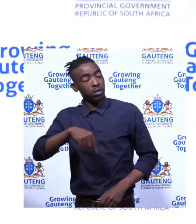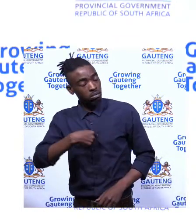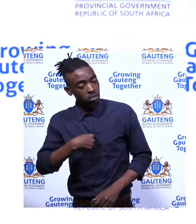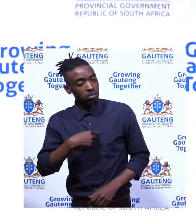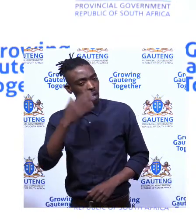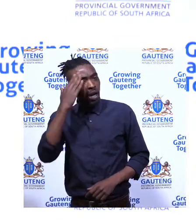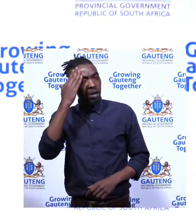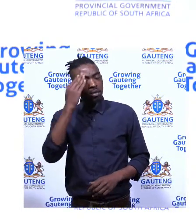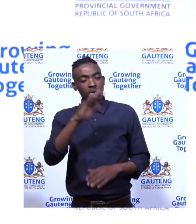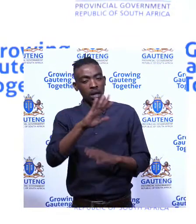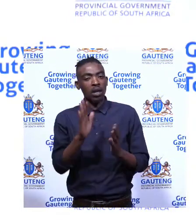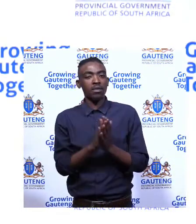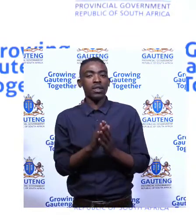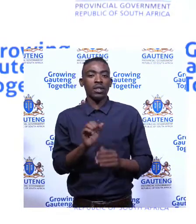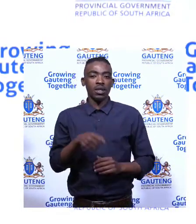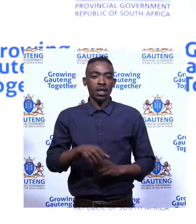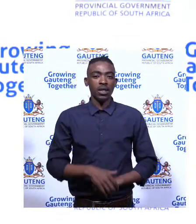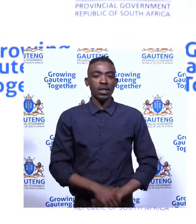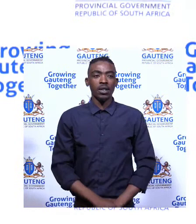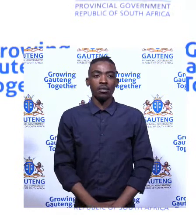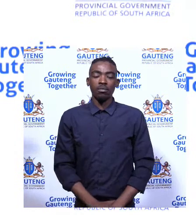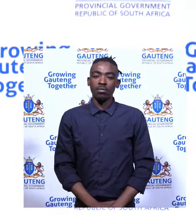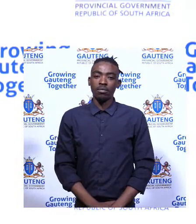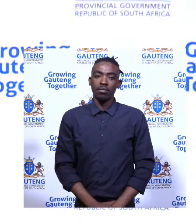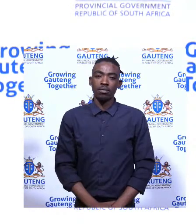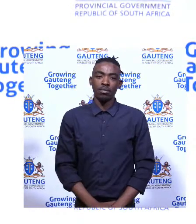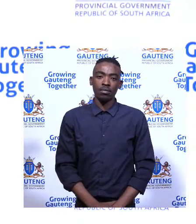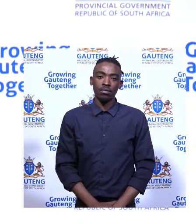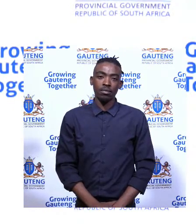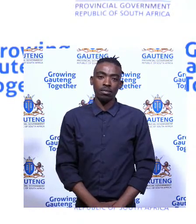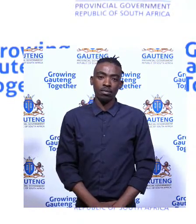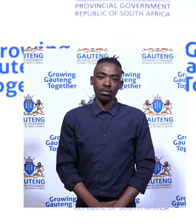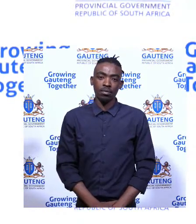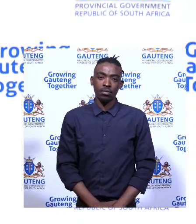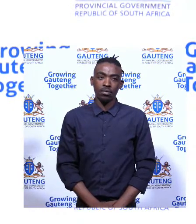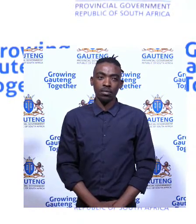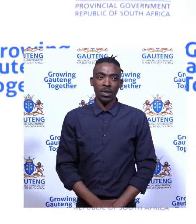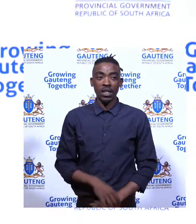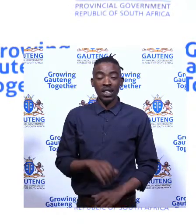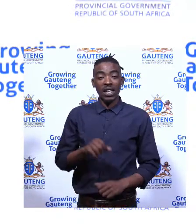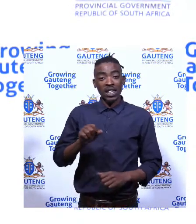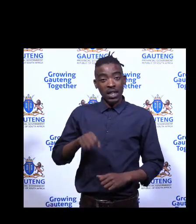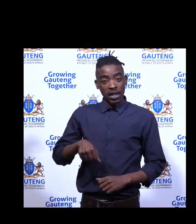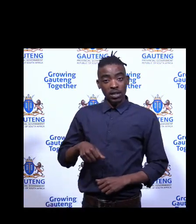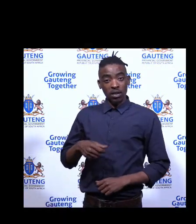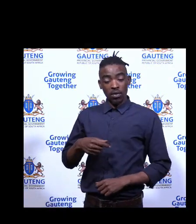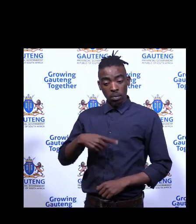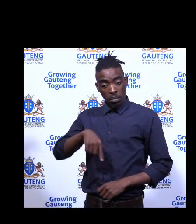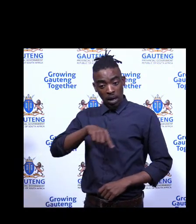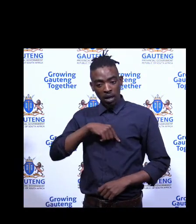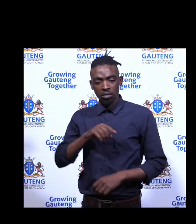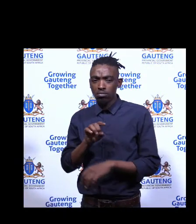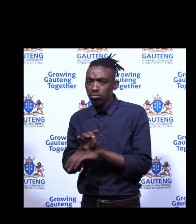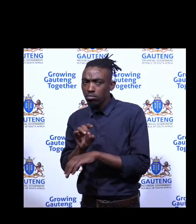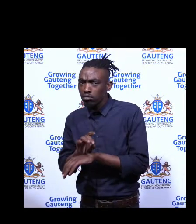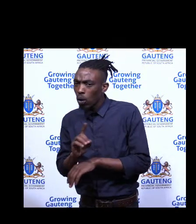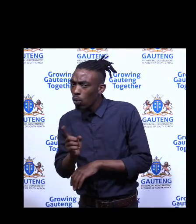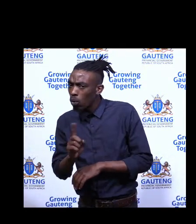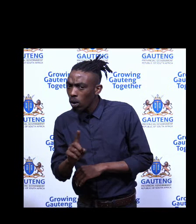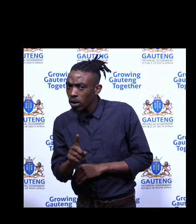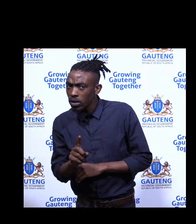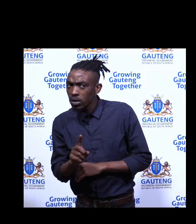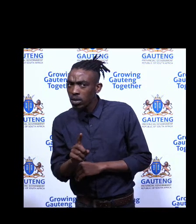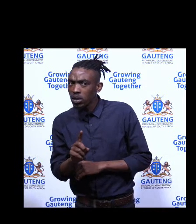province. As a result of that, it is our advice that non-pharmaceutical interventions need